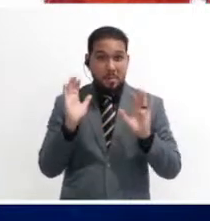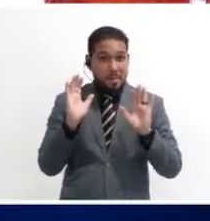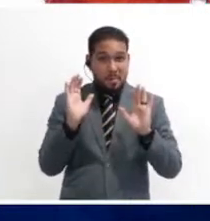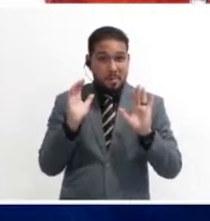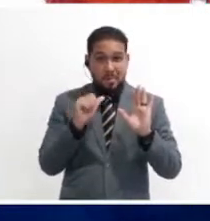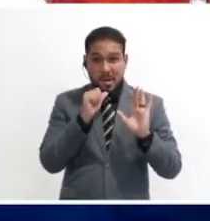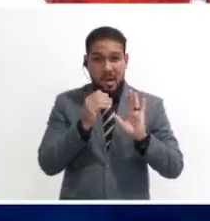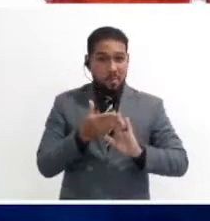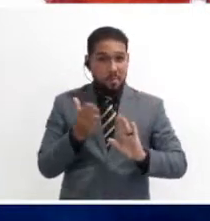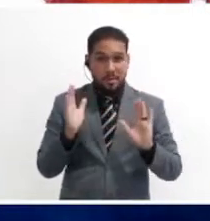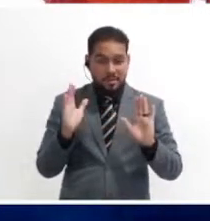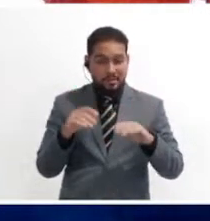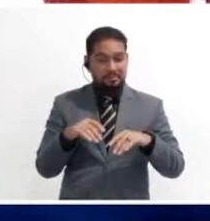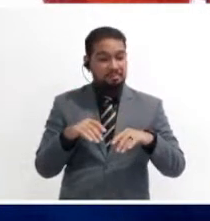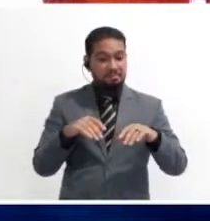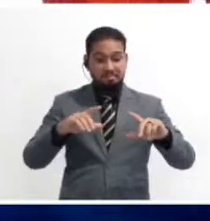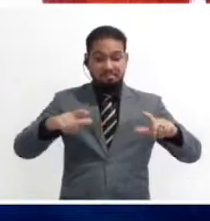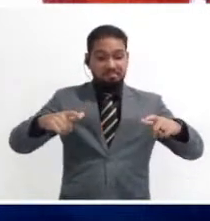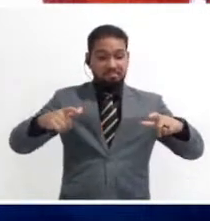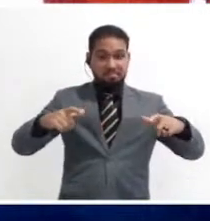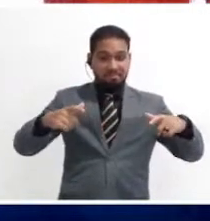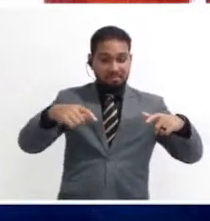type of assembly.